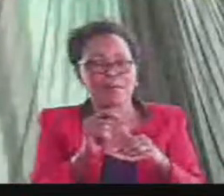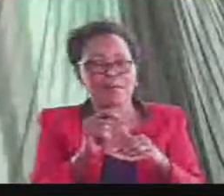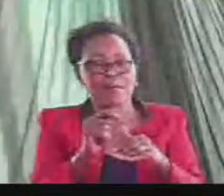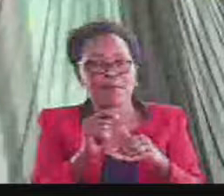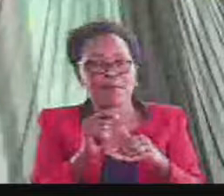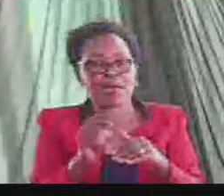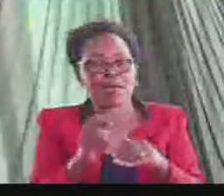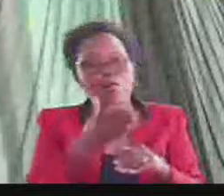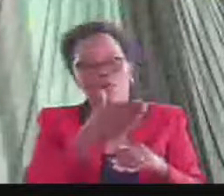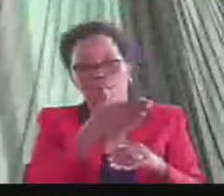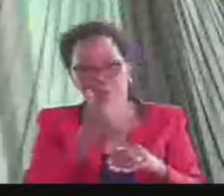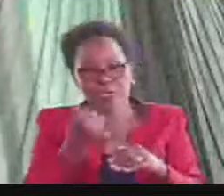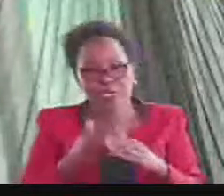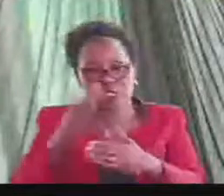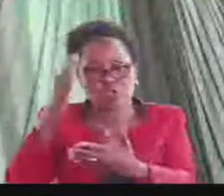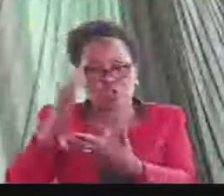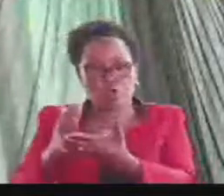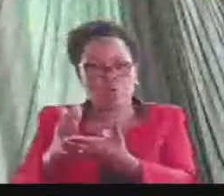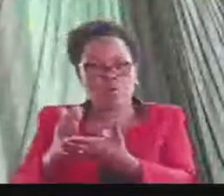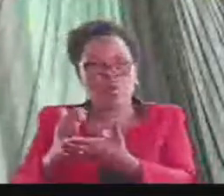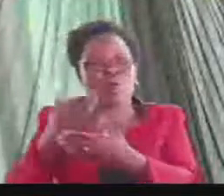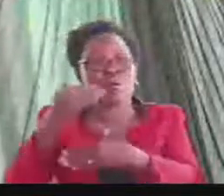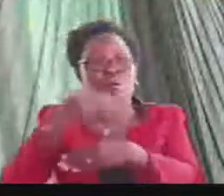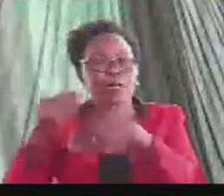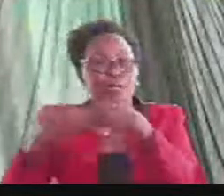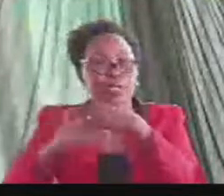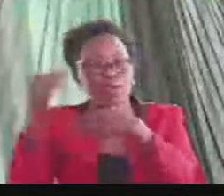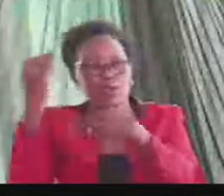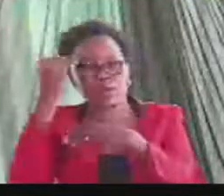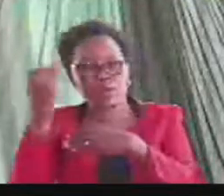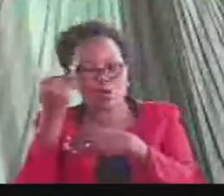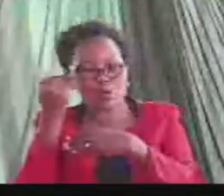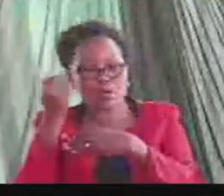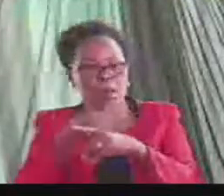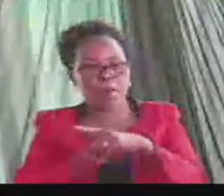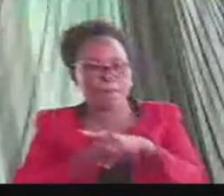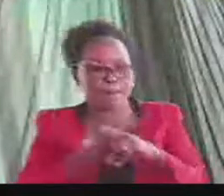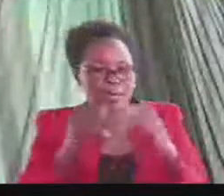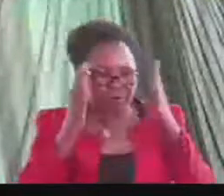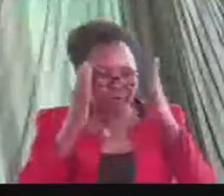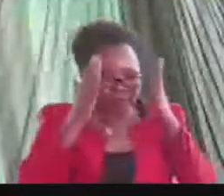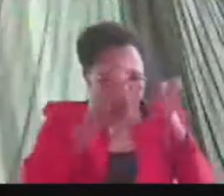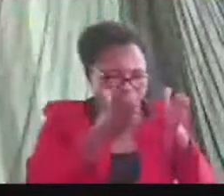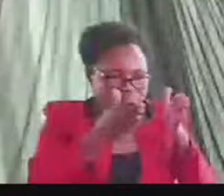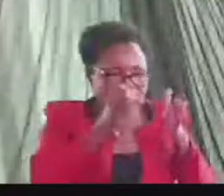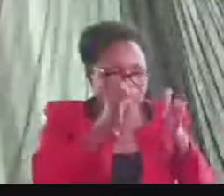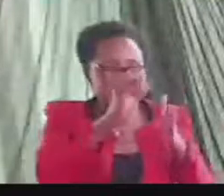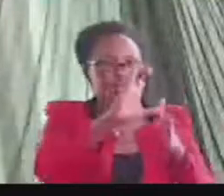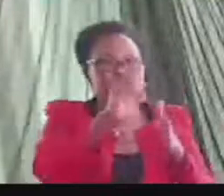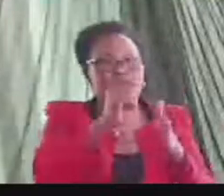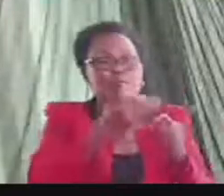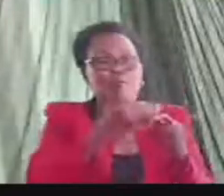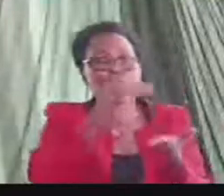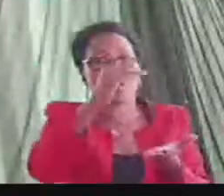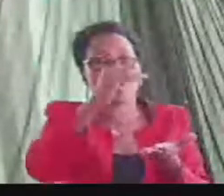the construction of a court and expand on what ICT can do, so